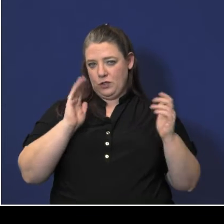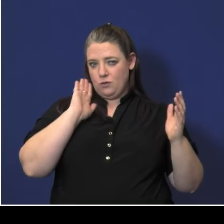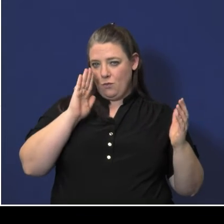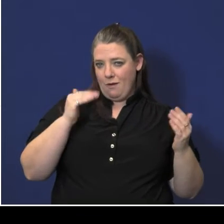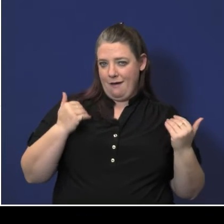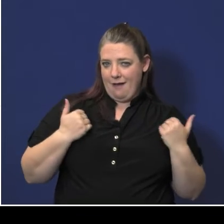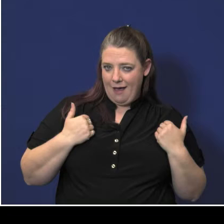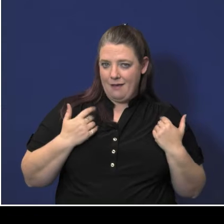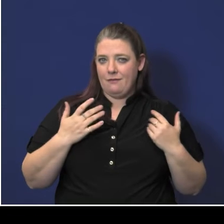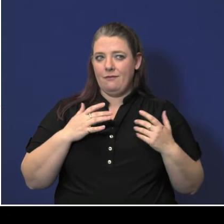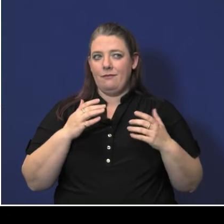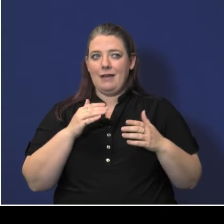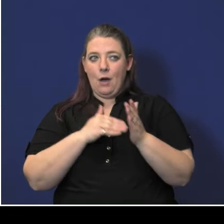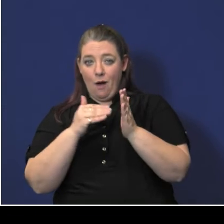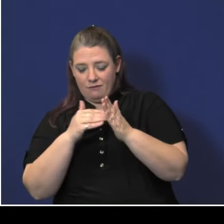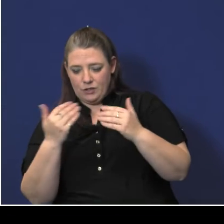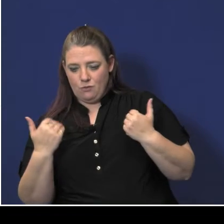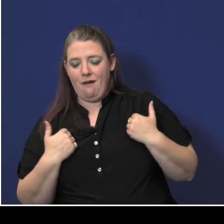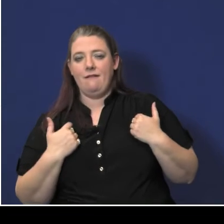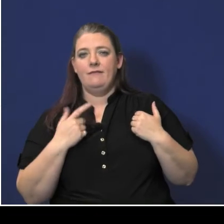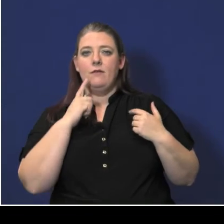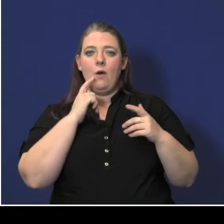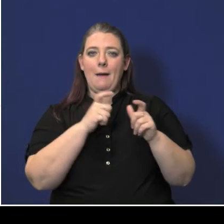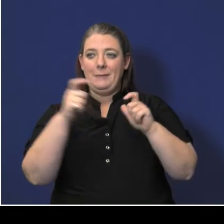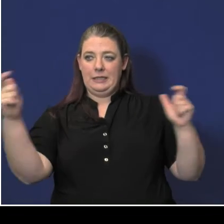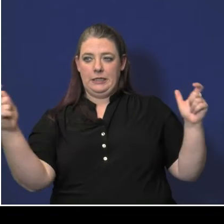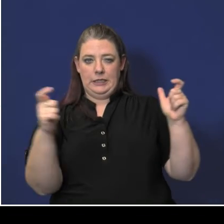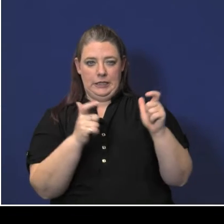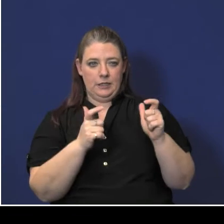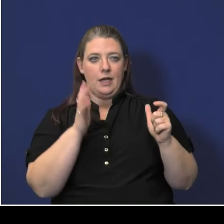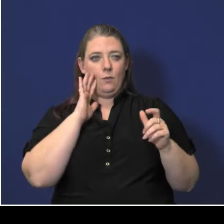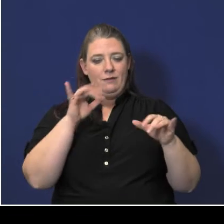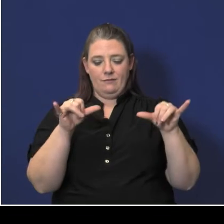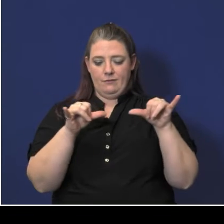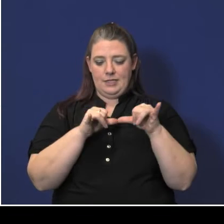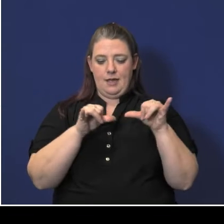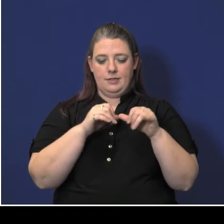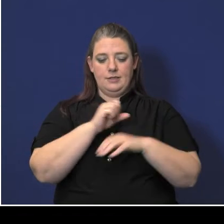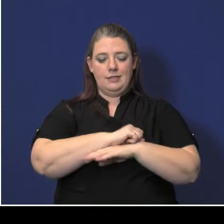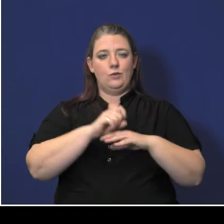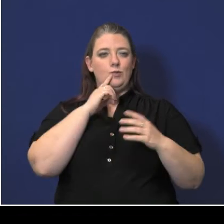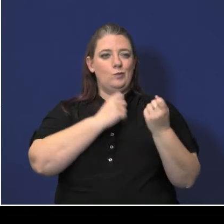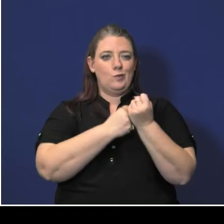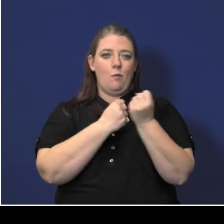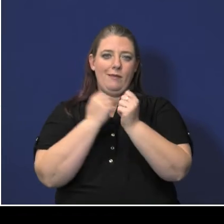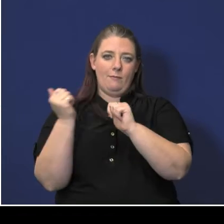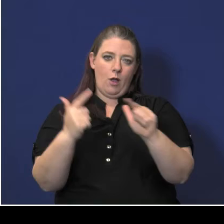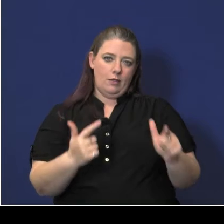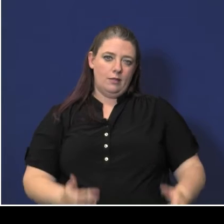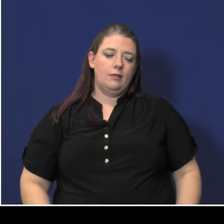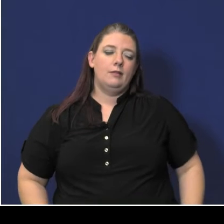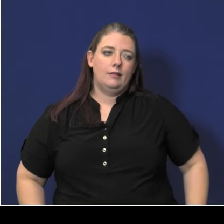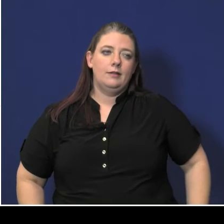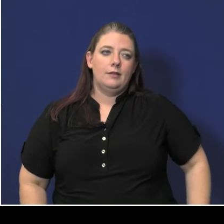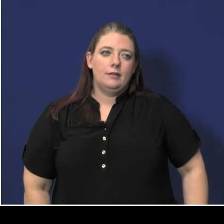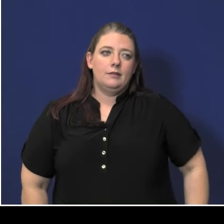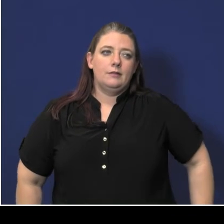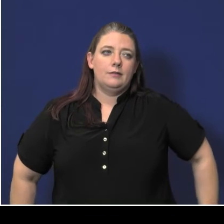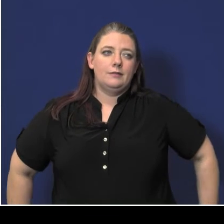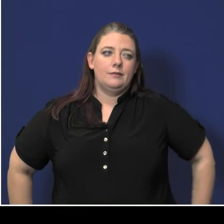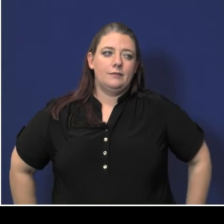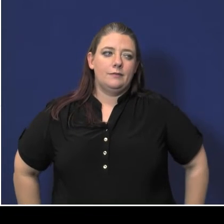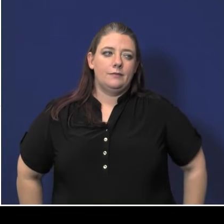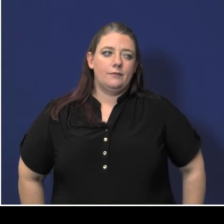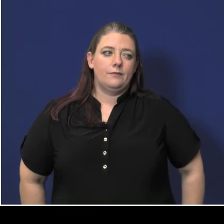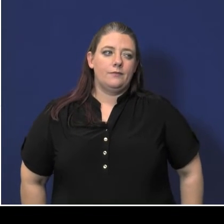how big are they, and we size the stage to support every one of them. And then one final